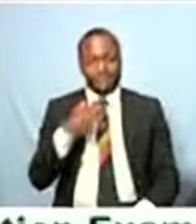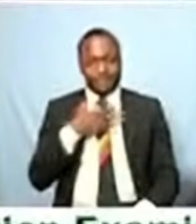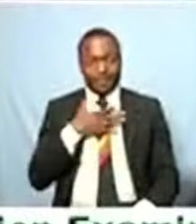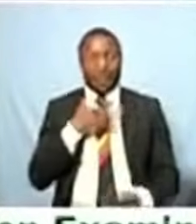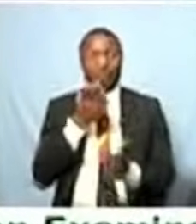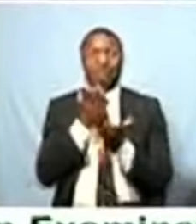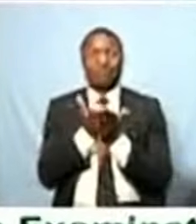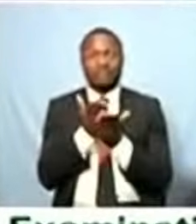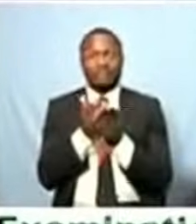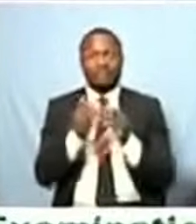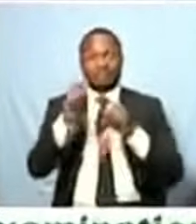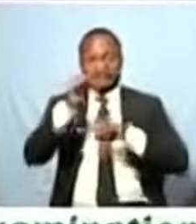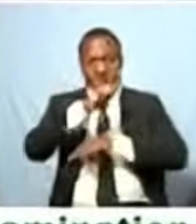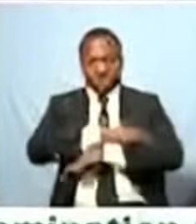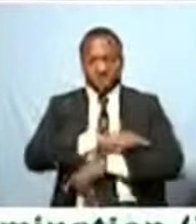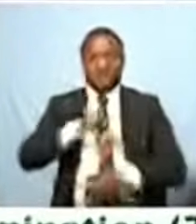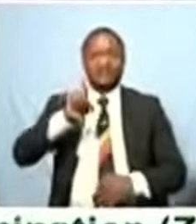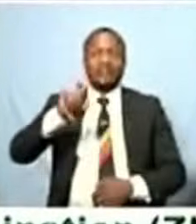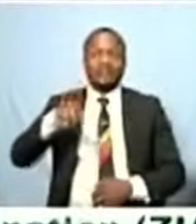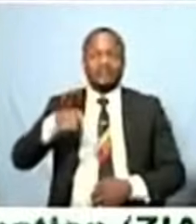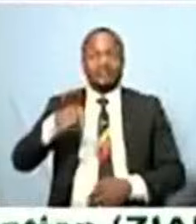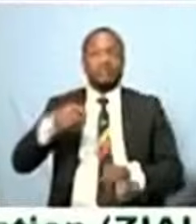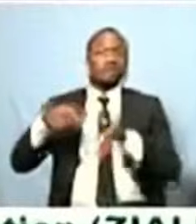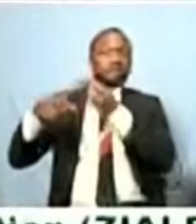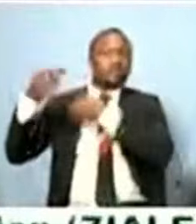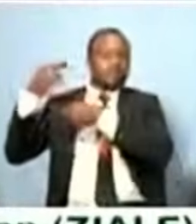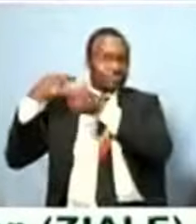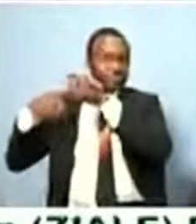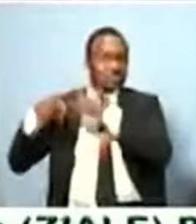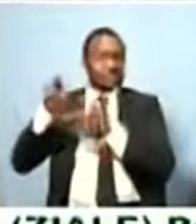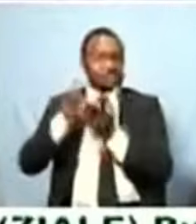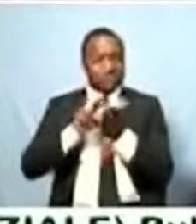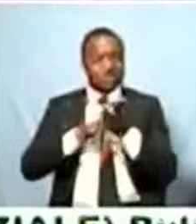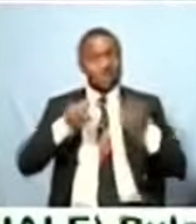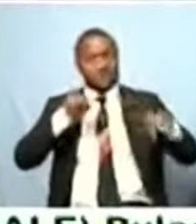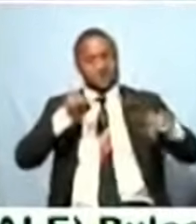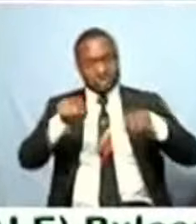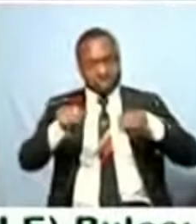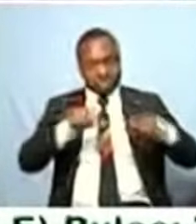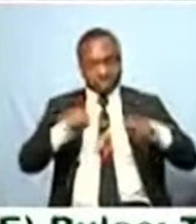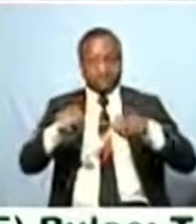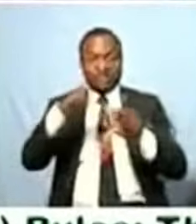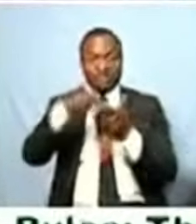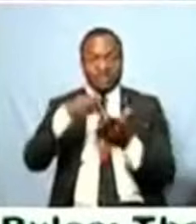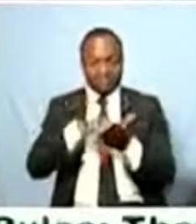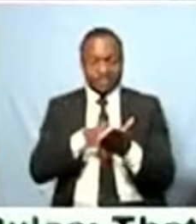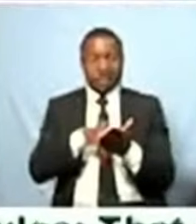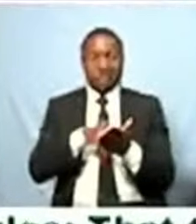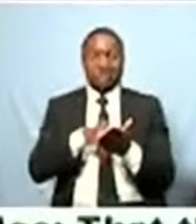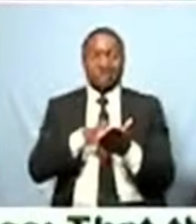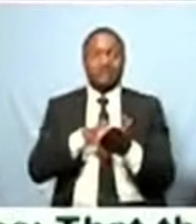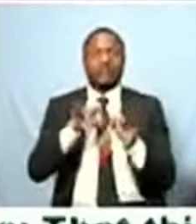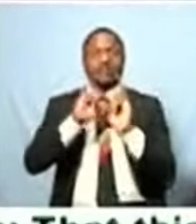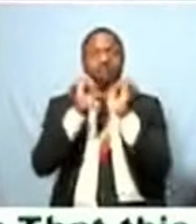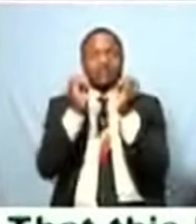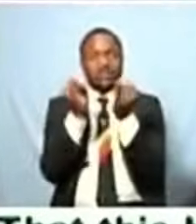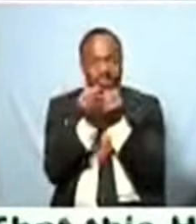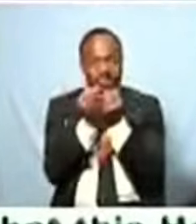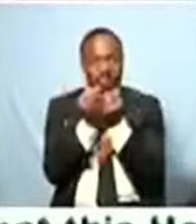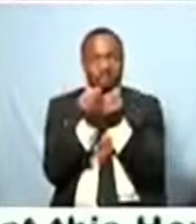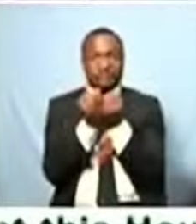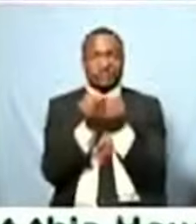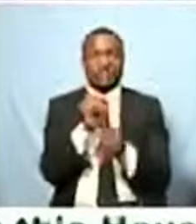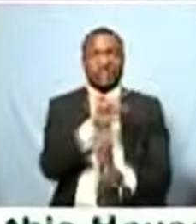today is that we need to revise the rules that govern examinations at the institute called